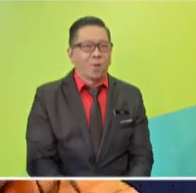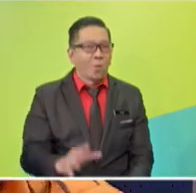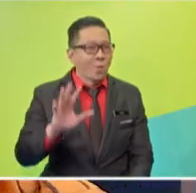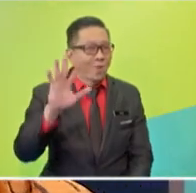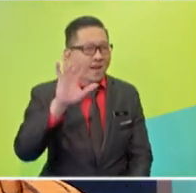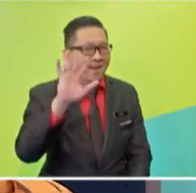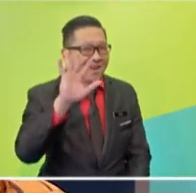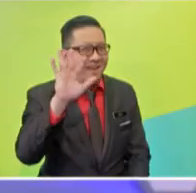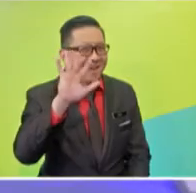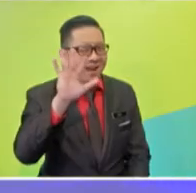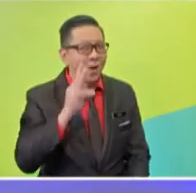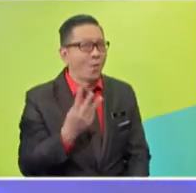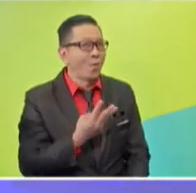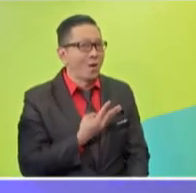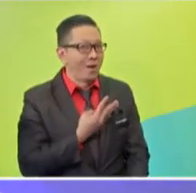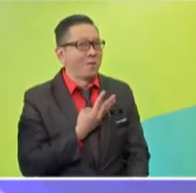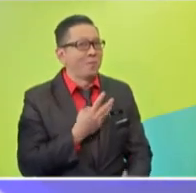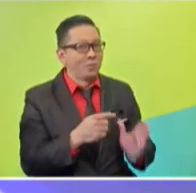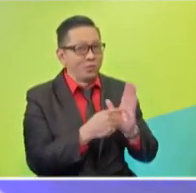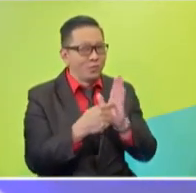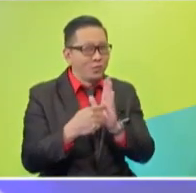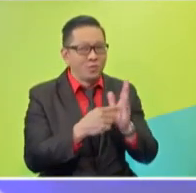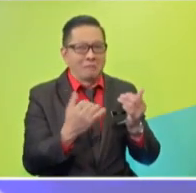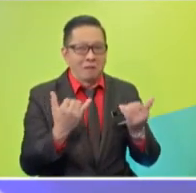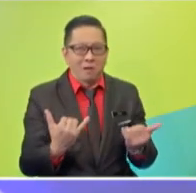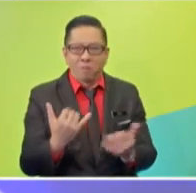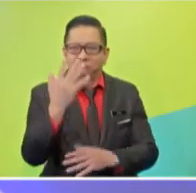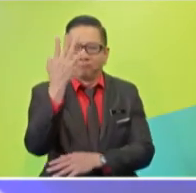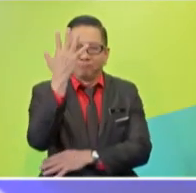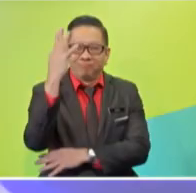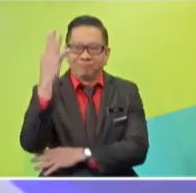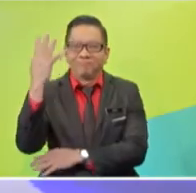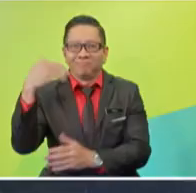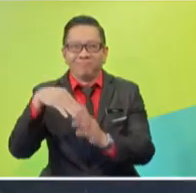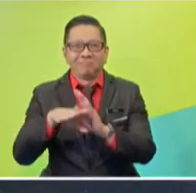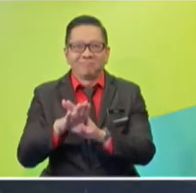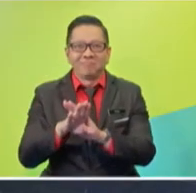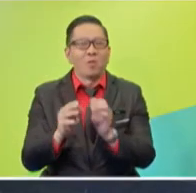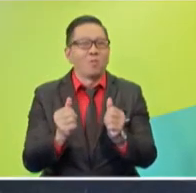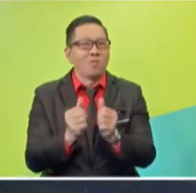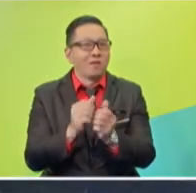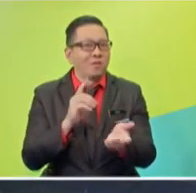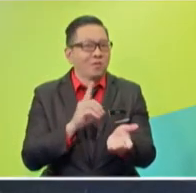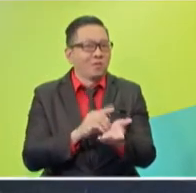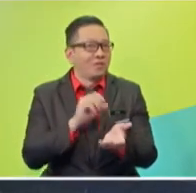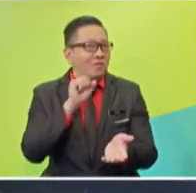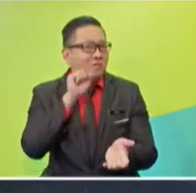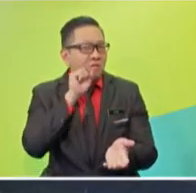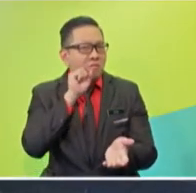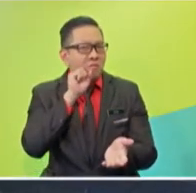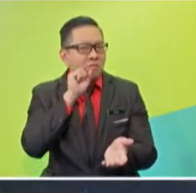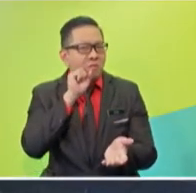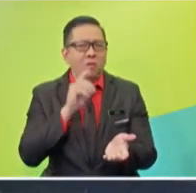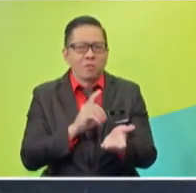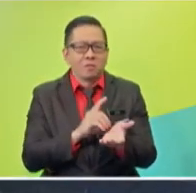Welcome back to the call show, and we are still in the safari with Dr. Shafika. All right, doctor, mm-hmm. You are still treating the big